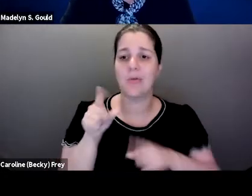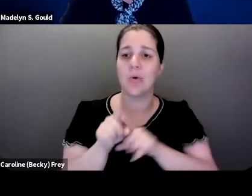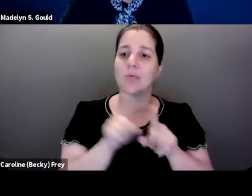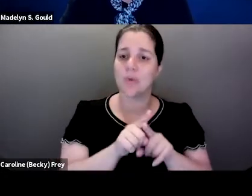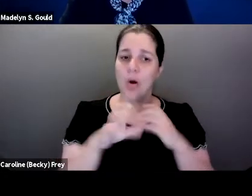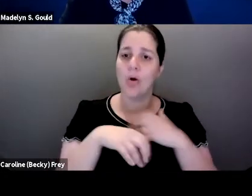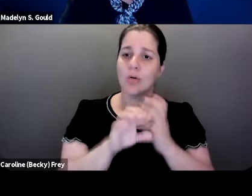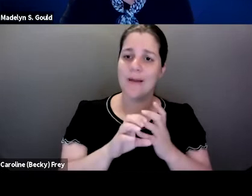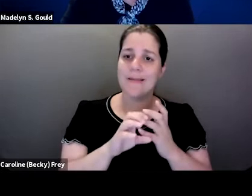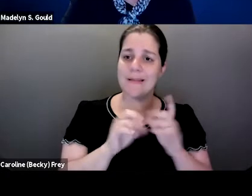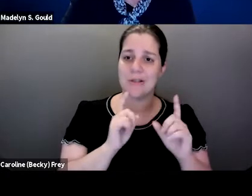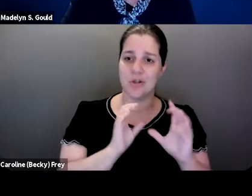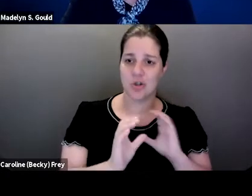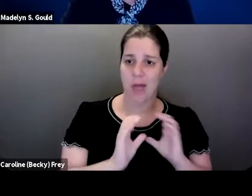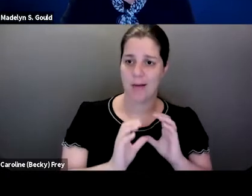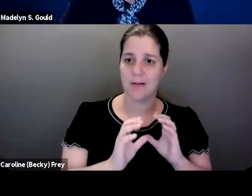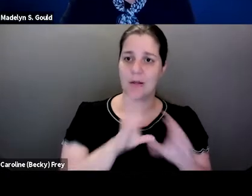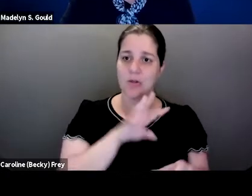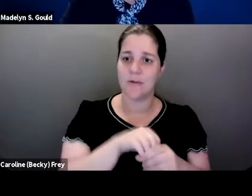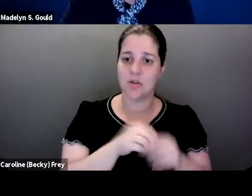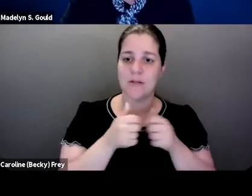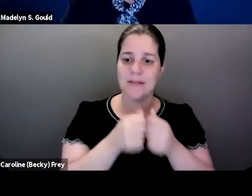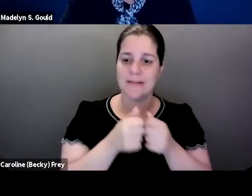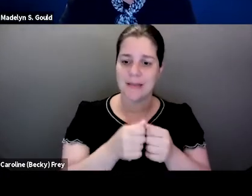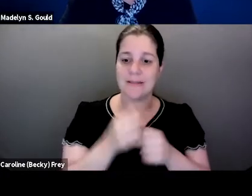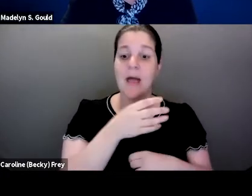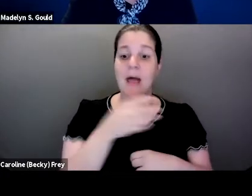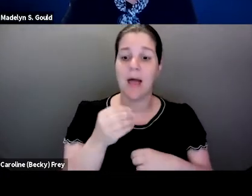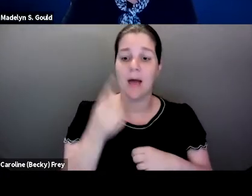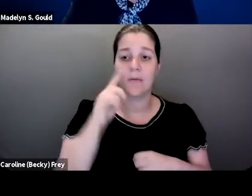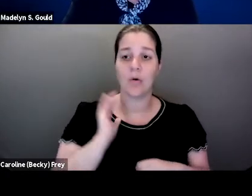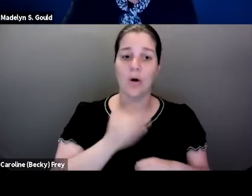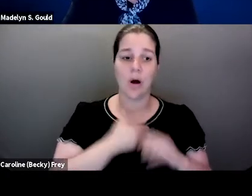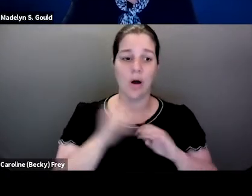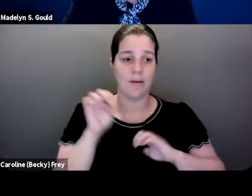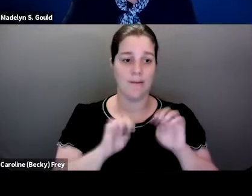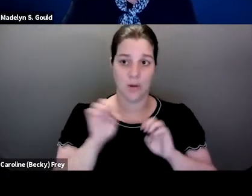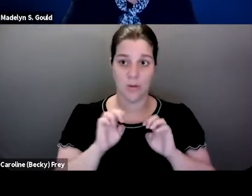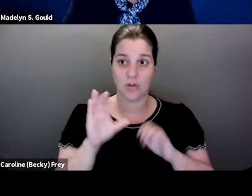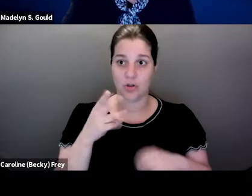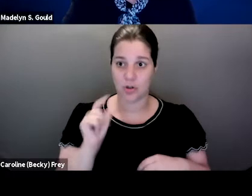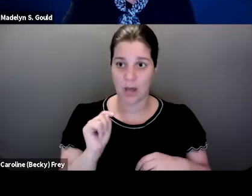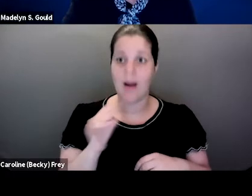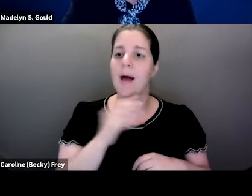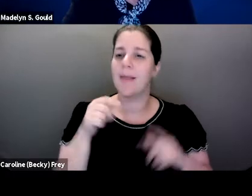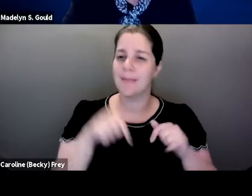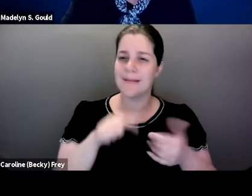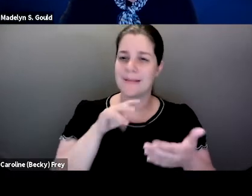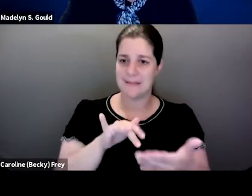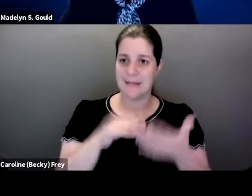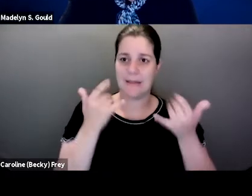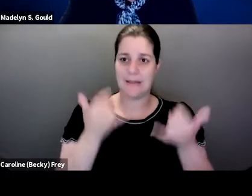chat interventions and text. And in our evaluations of chat, and this is a study now that's in